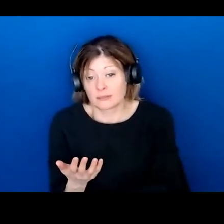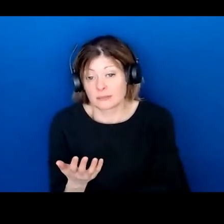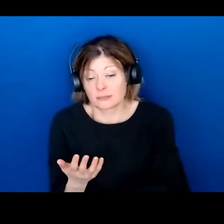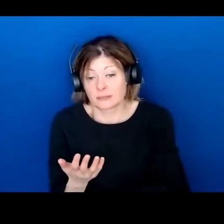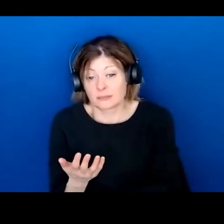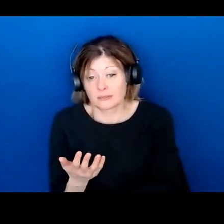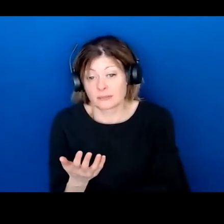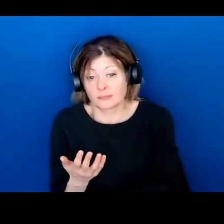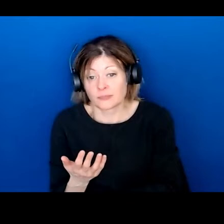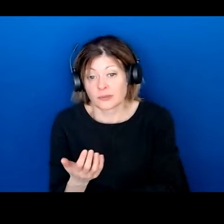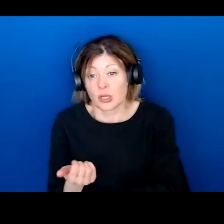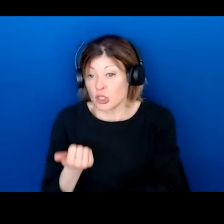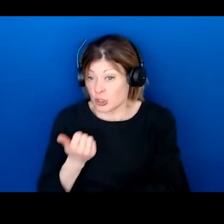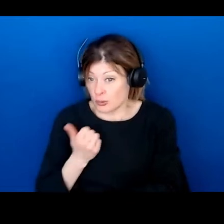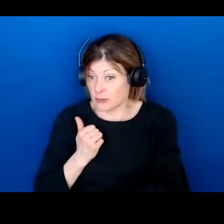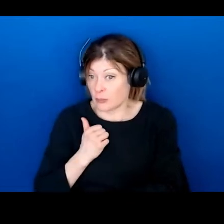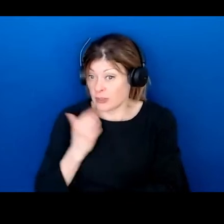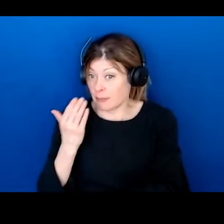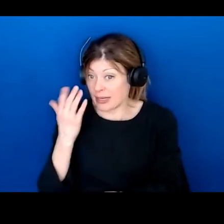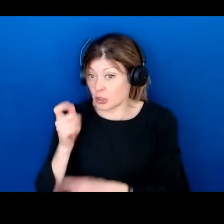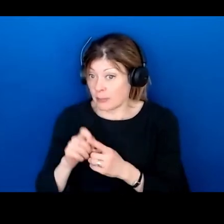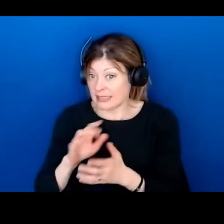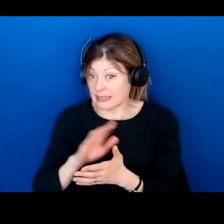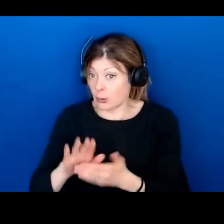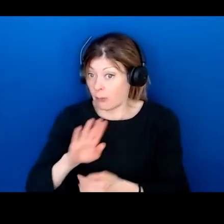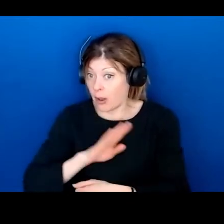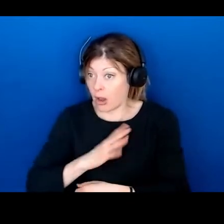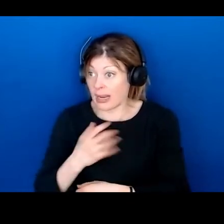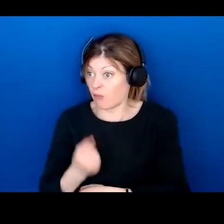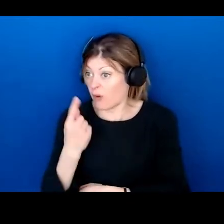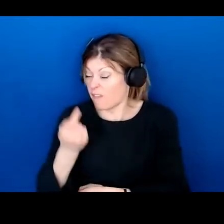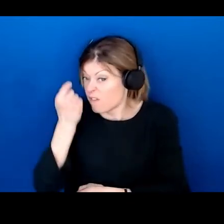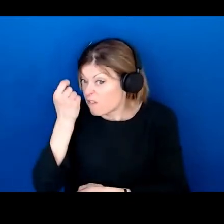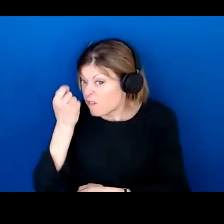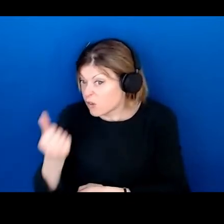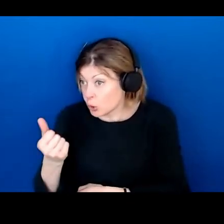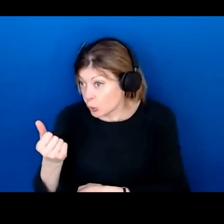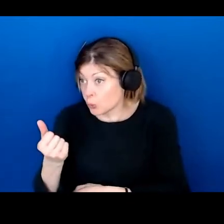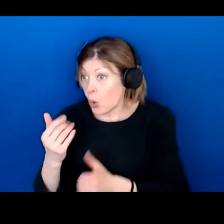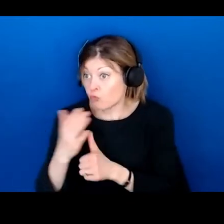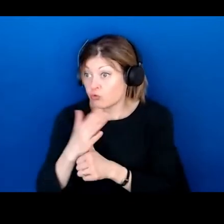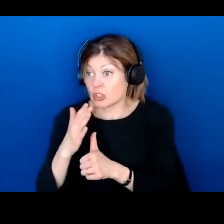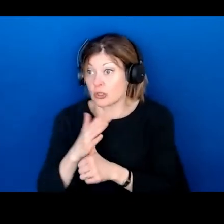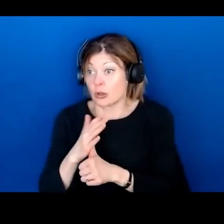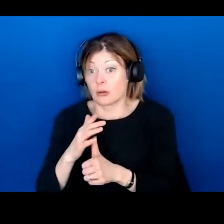you've got one of the very few that are remaining. Yes.